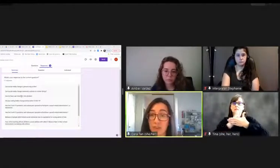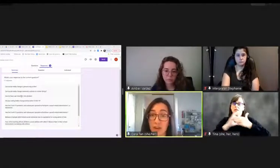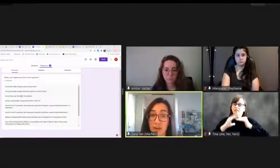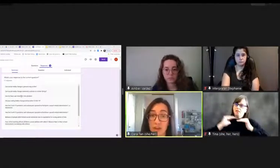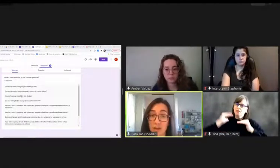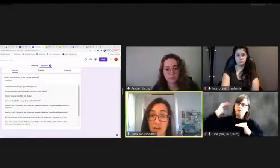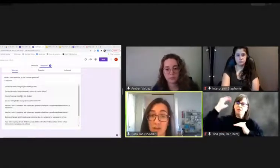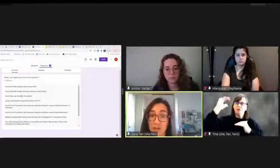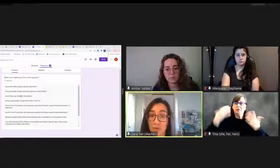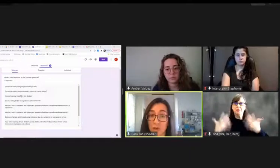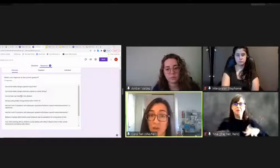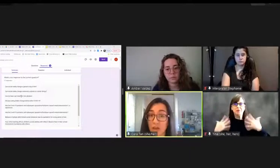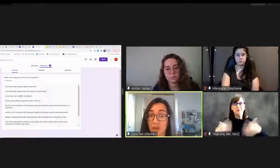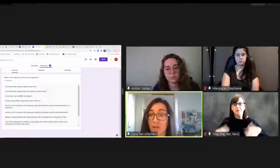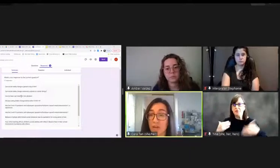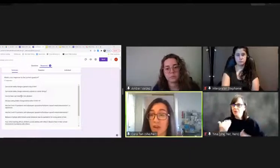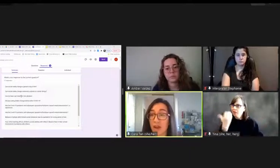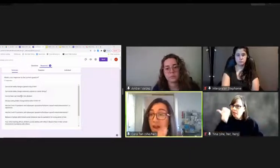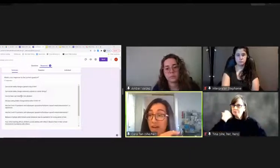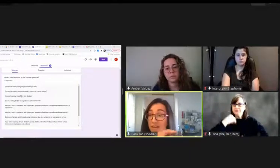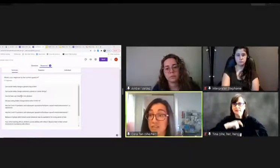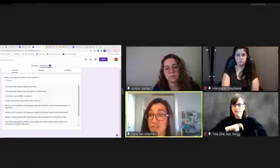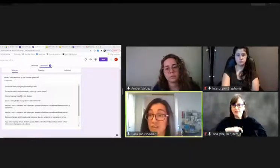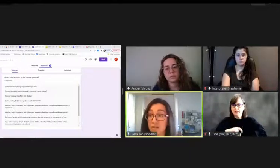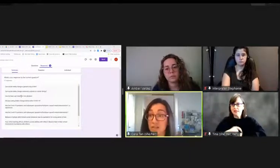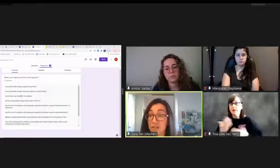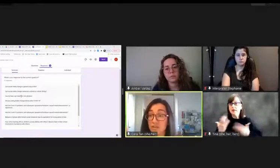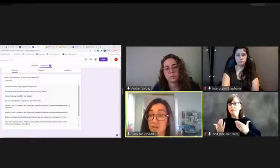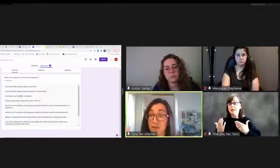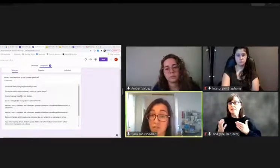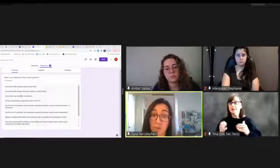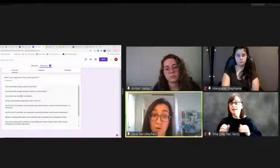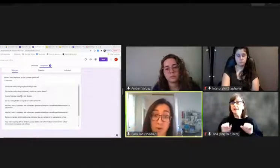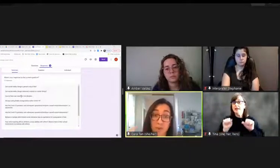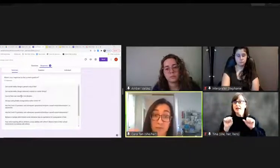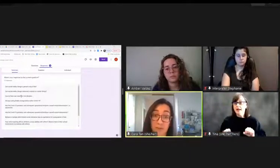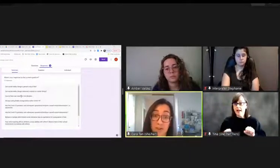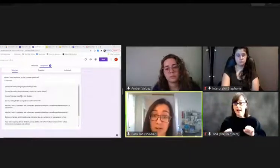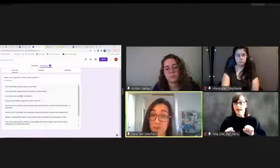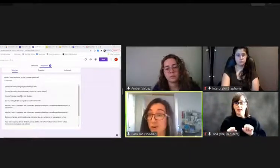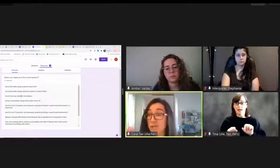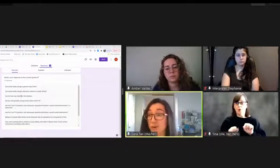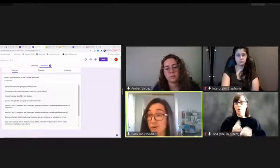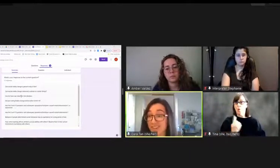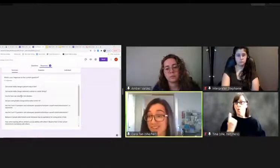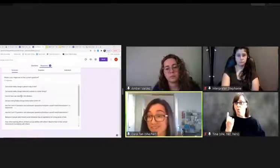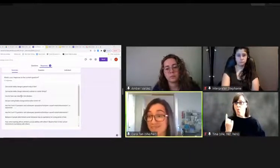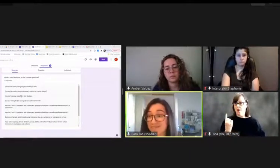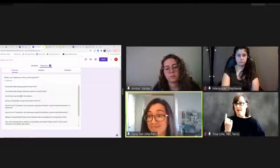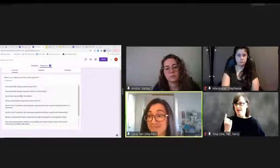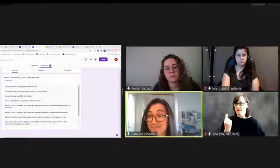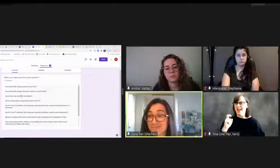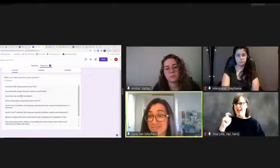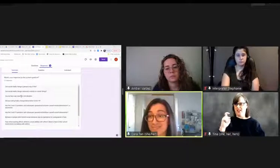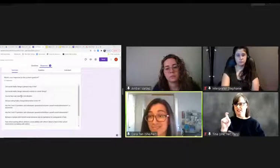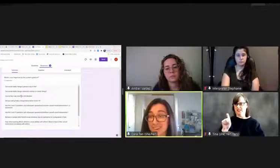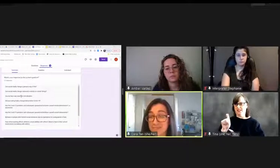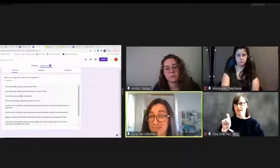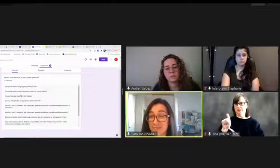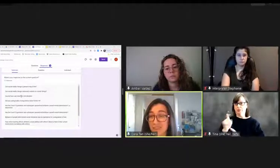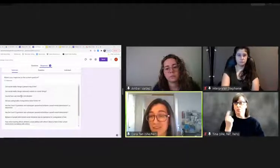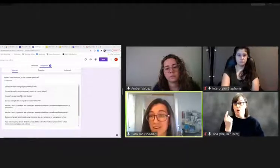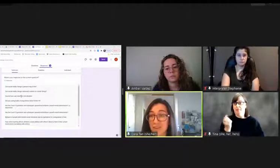let's say, can X transform a fear into a phobia,